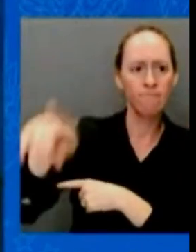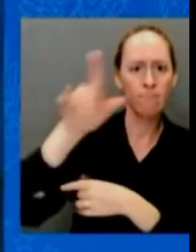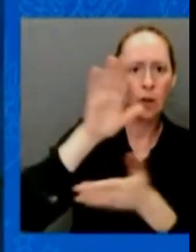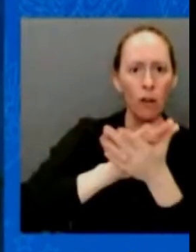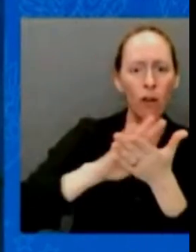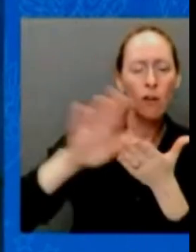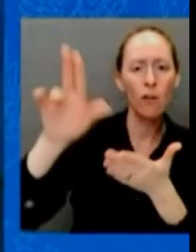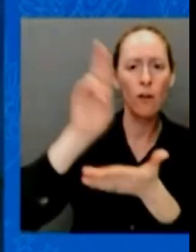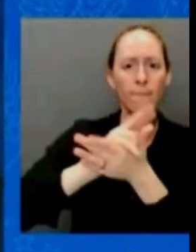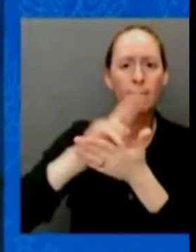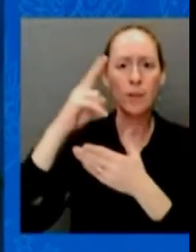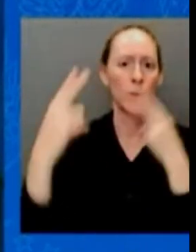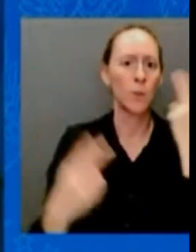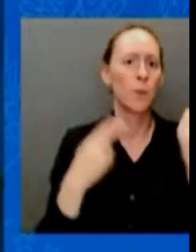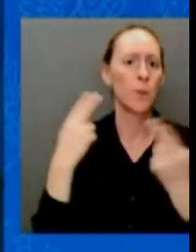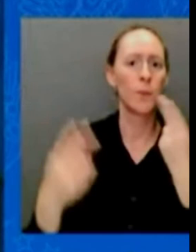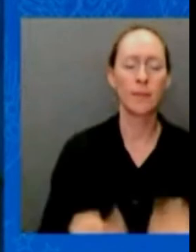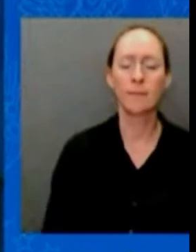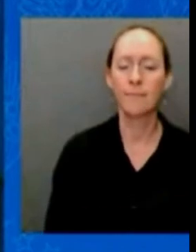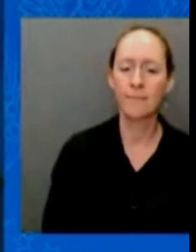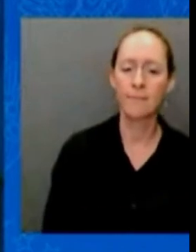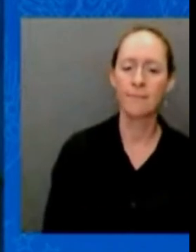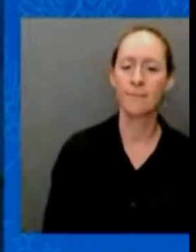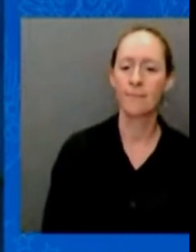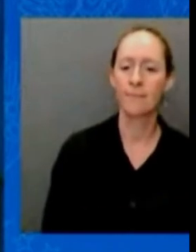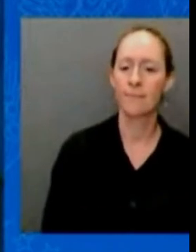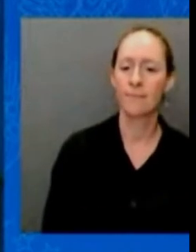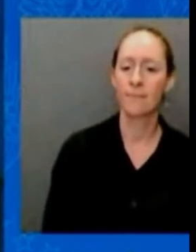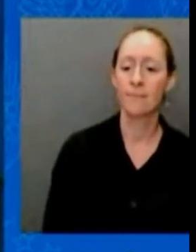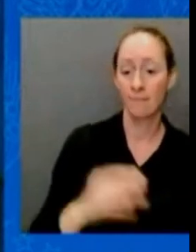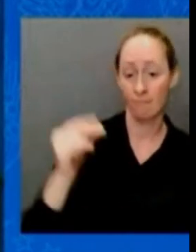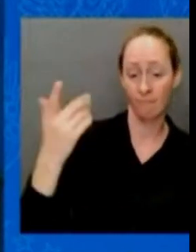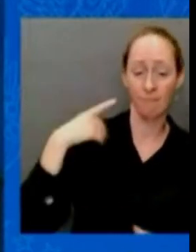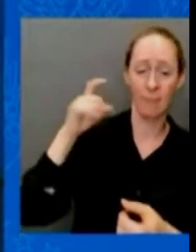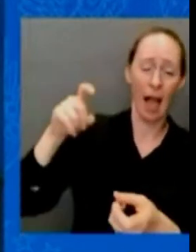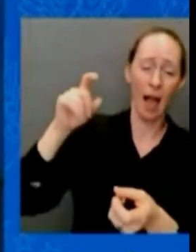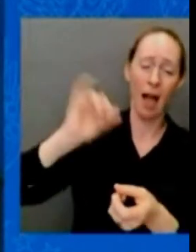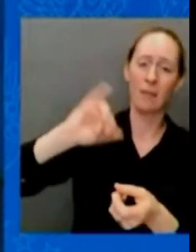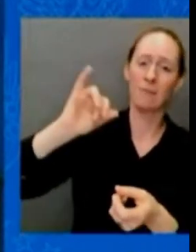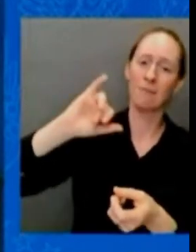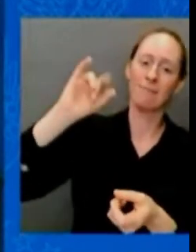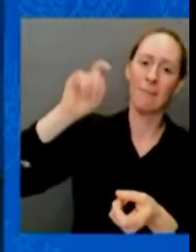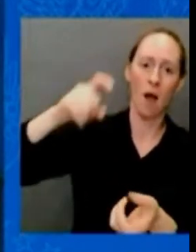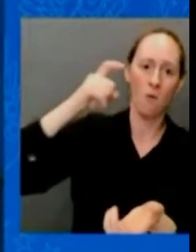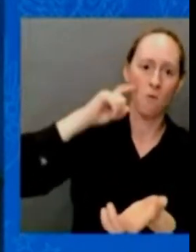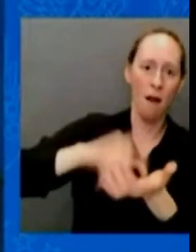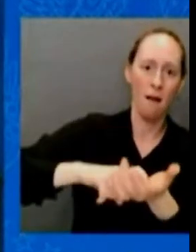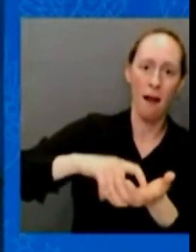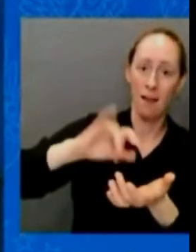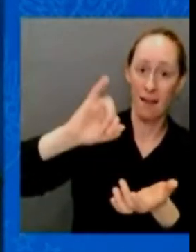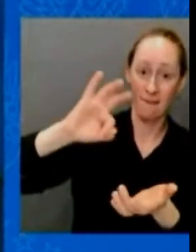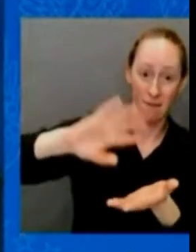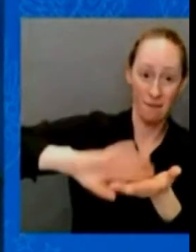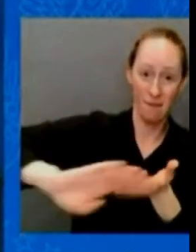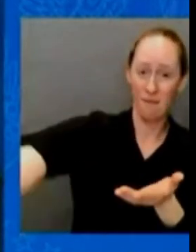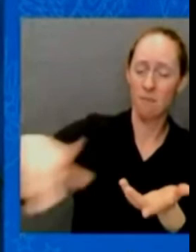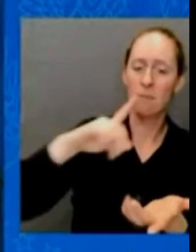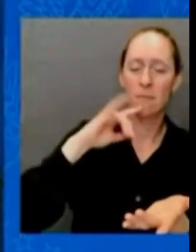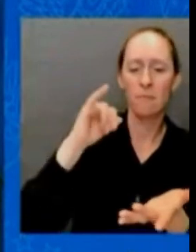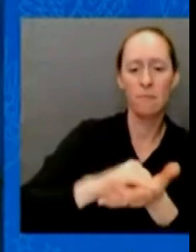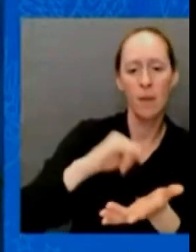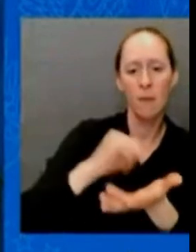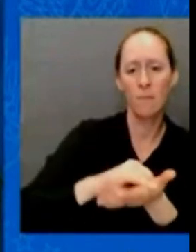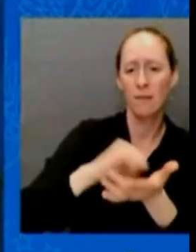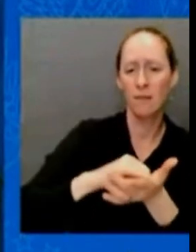were it not for the leadership that Micron's tremendous global team of over 48,000 team